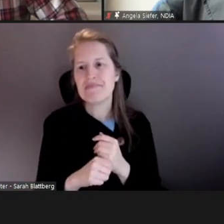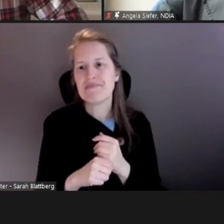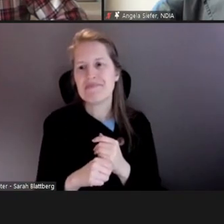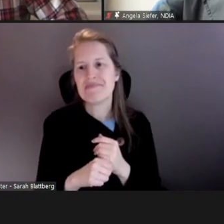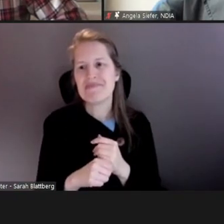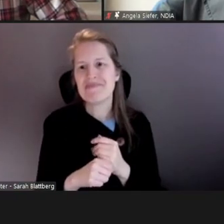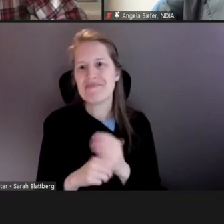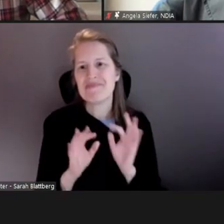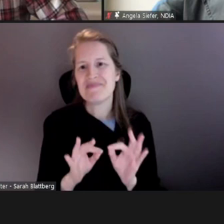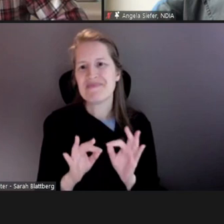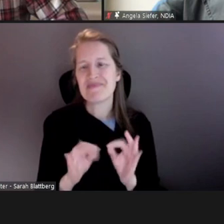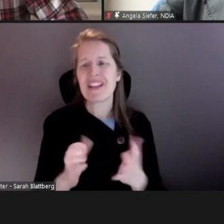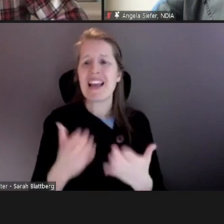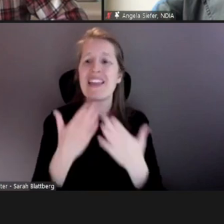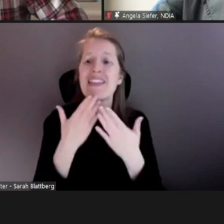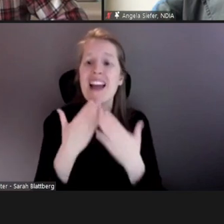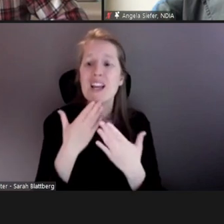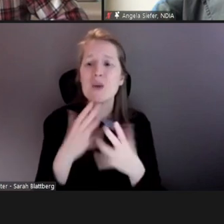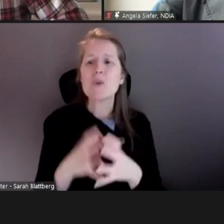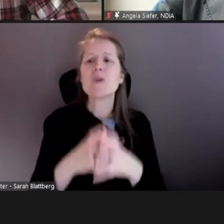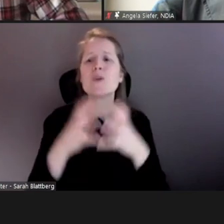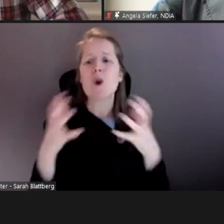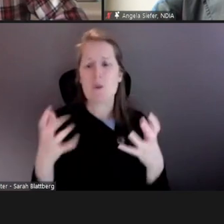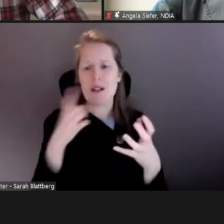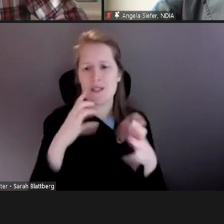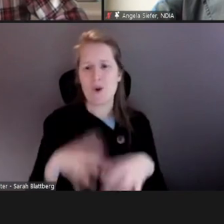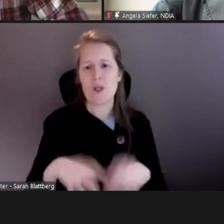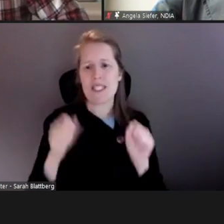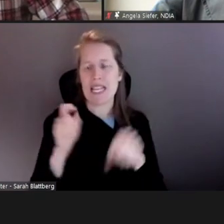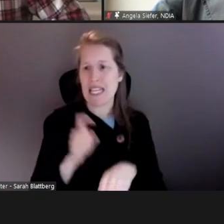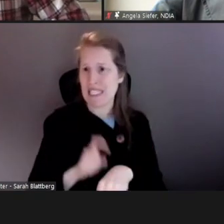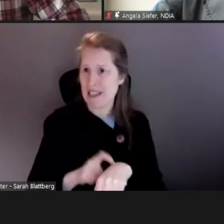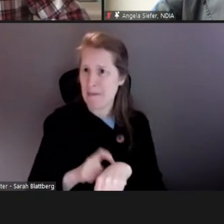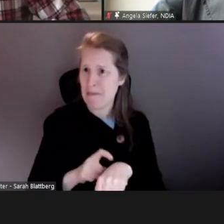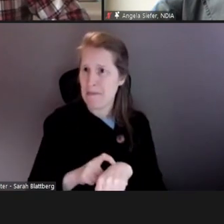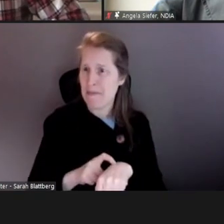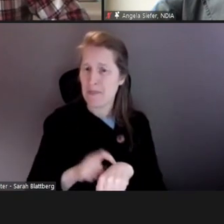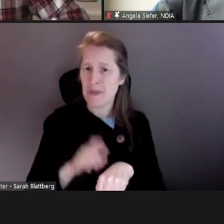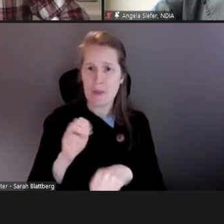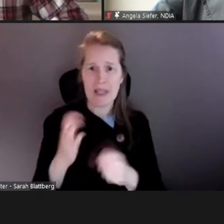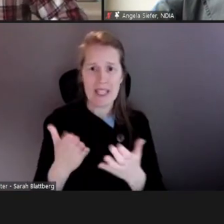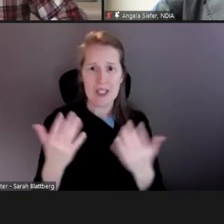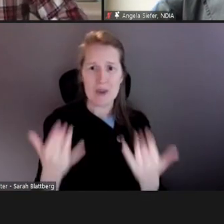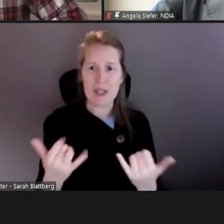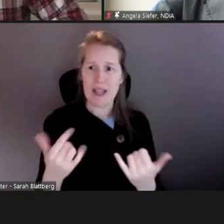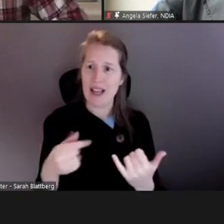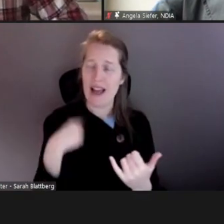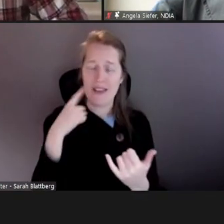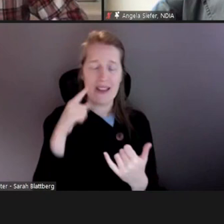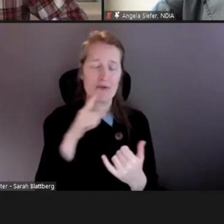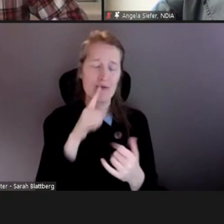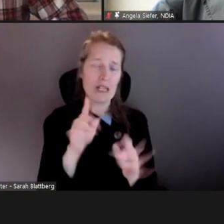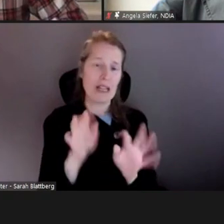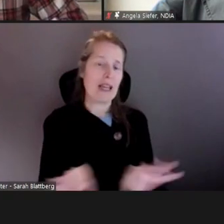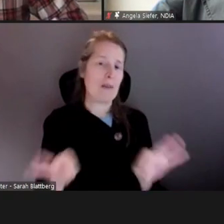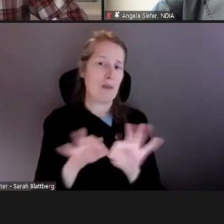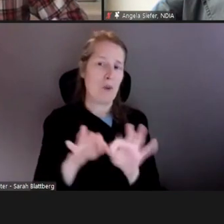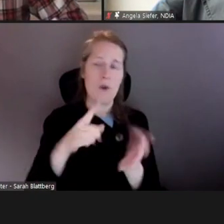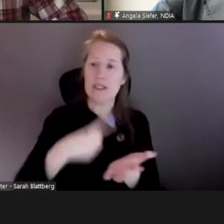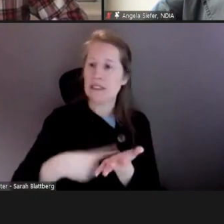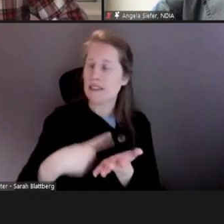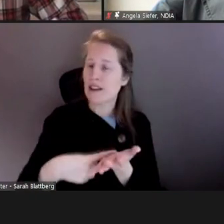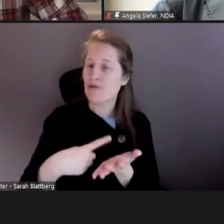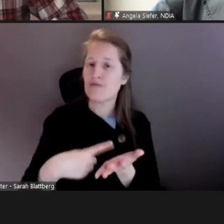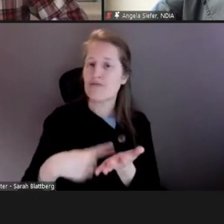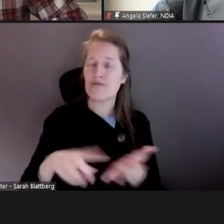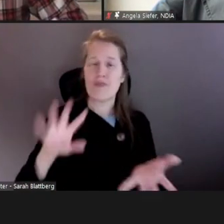Great. Thank you guys so much for taking the time to be here today. I think this has been a really important discussion, and I think